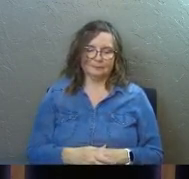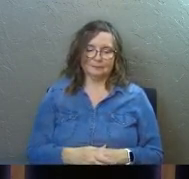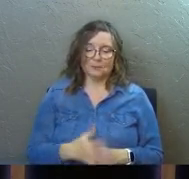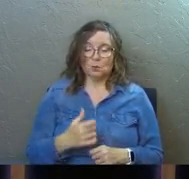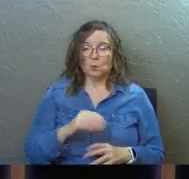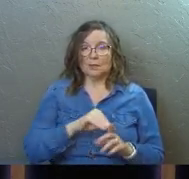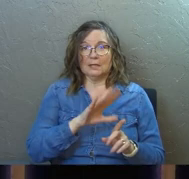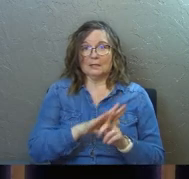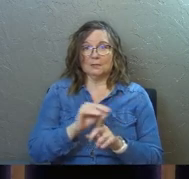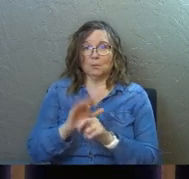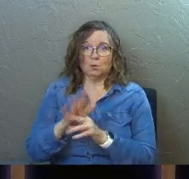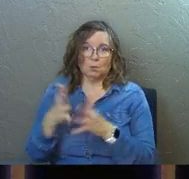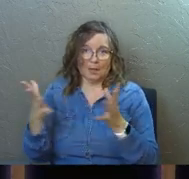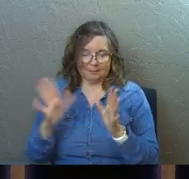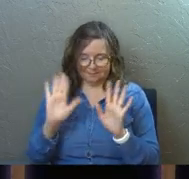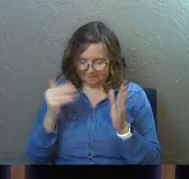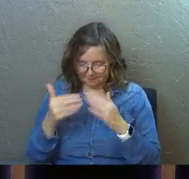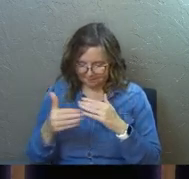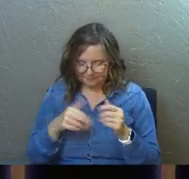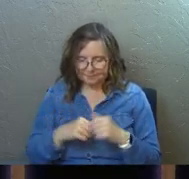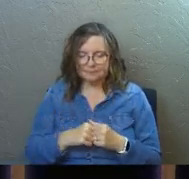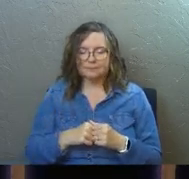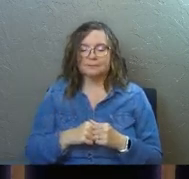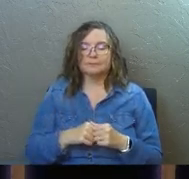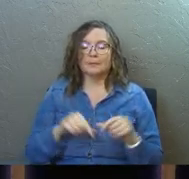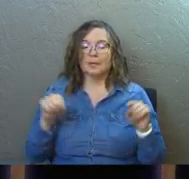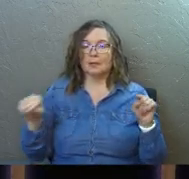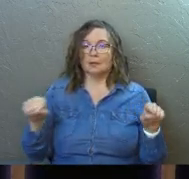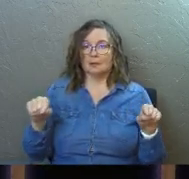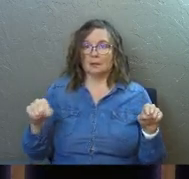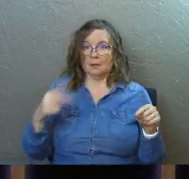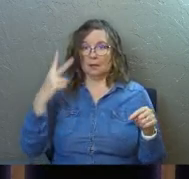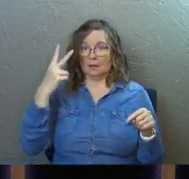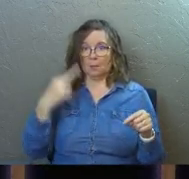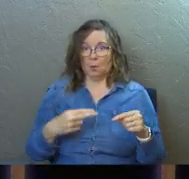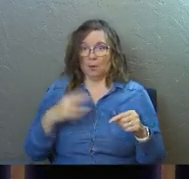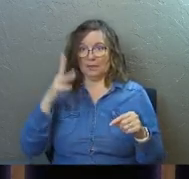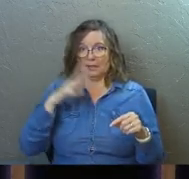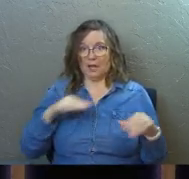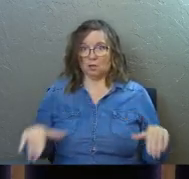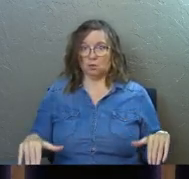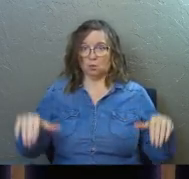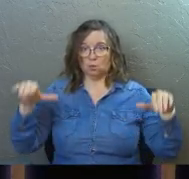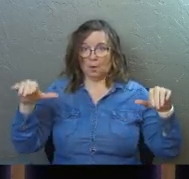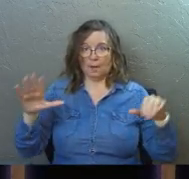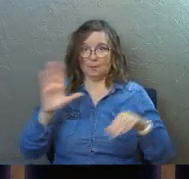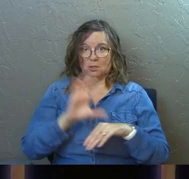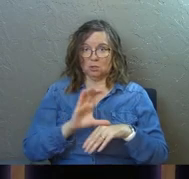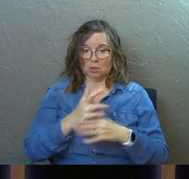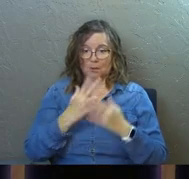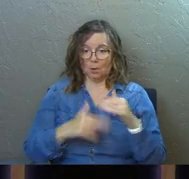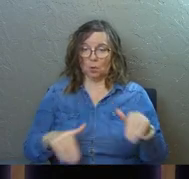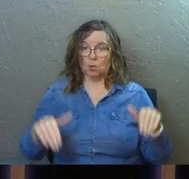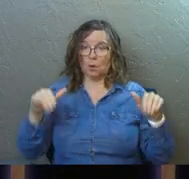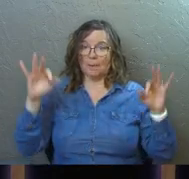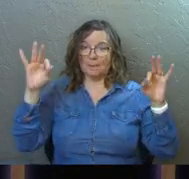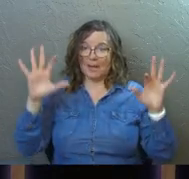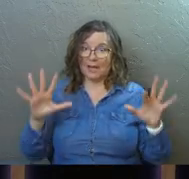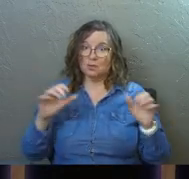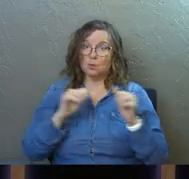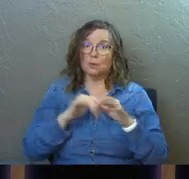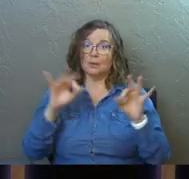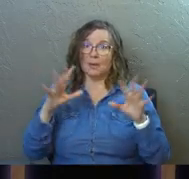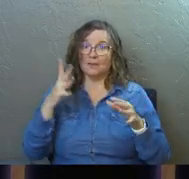You just get exposed to a lot. And so both of these guys both grew up in the church, both grew up as pastors,